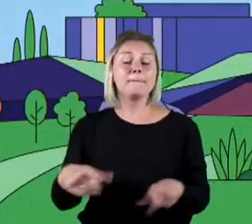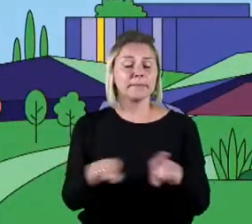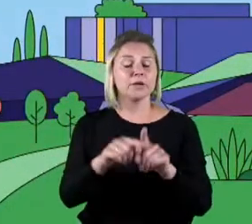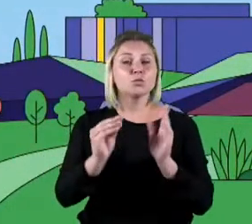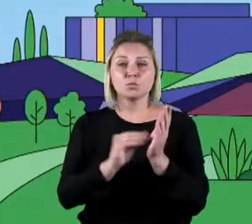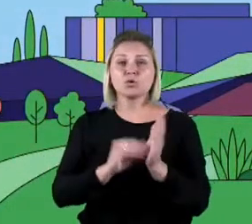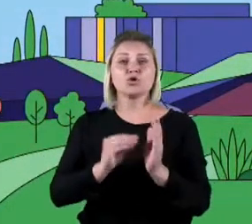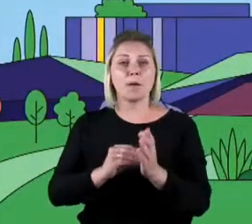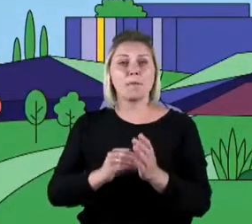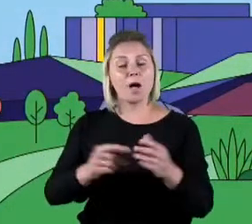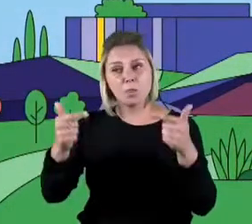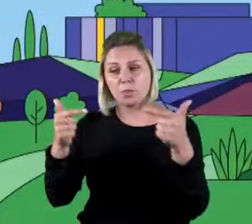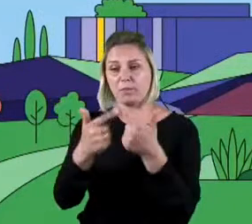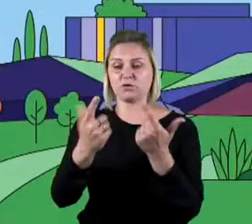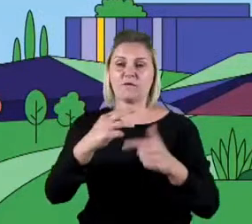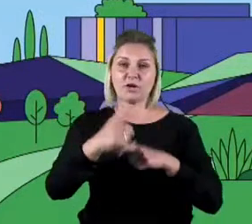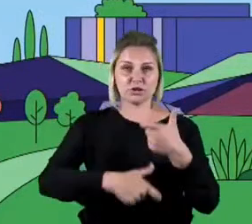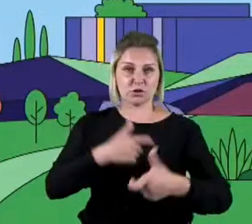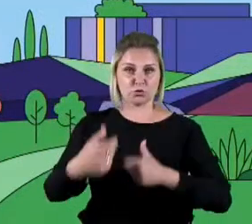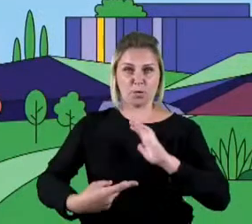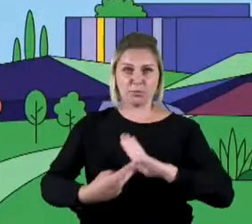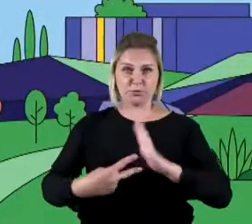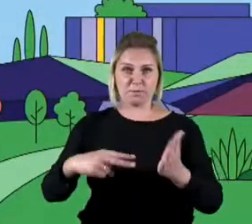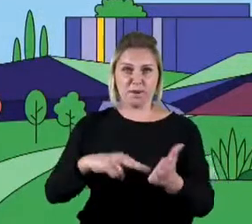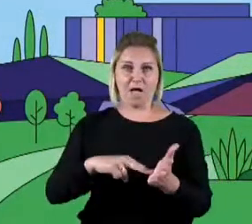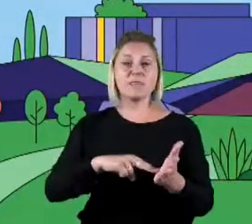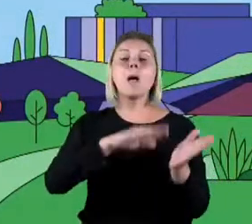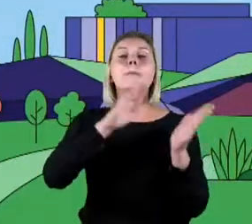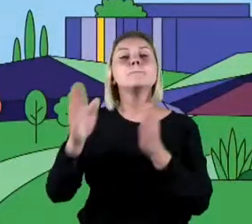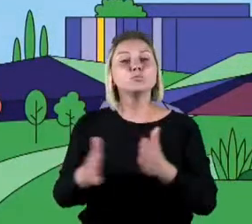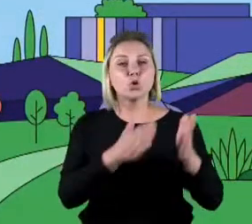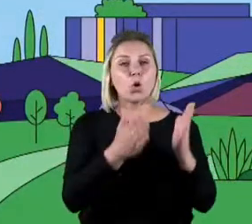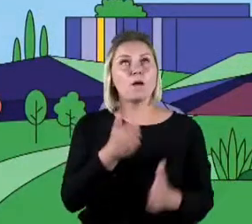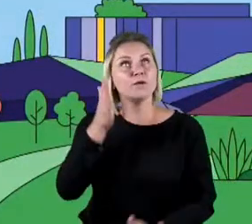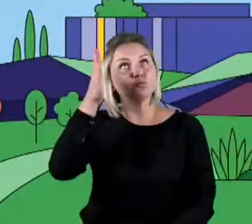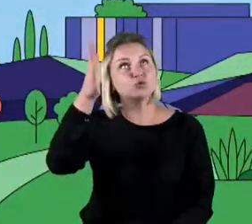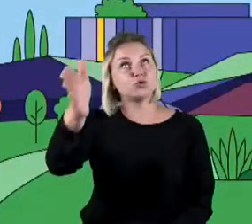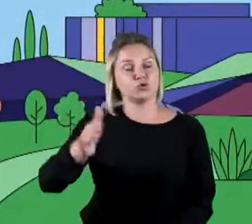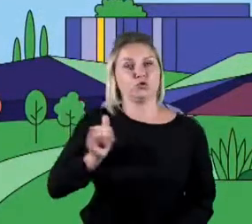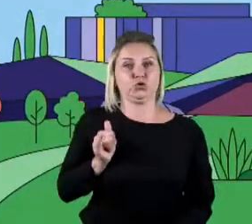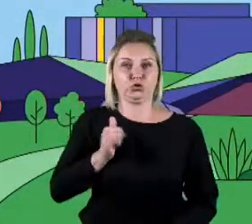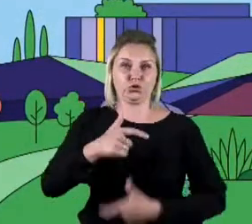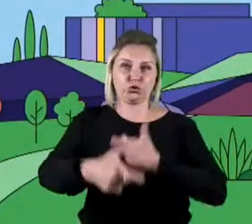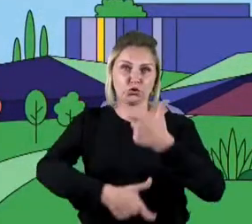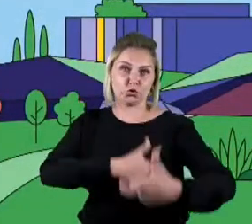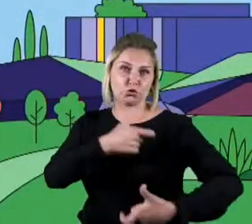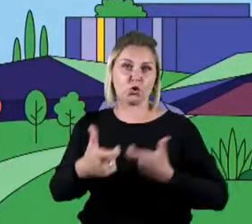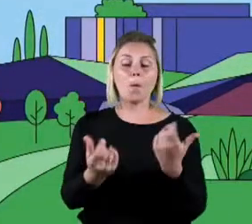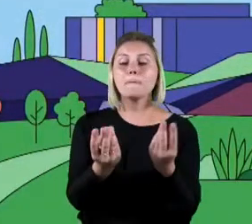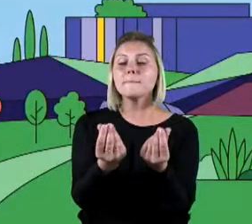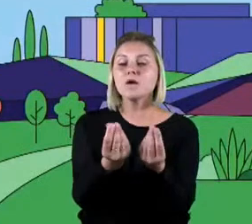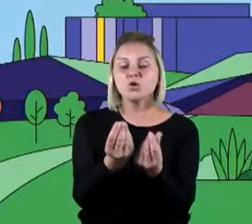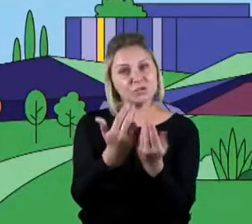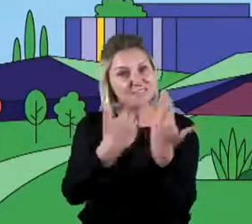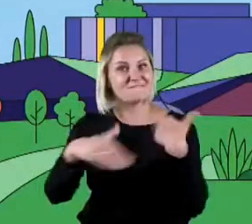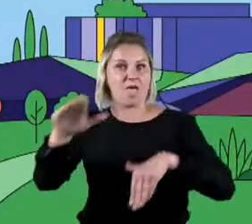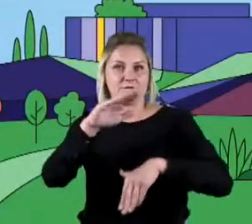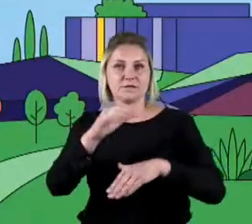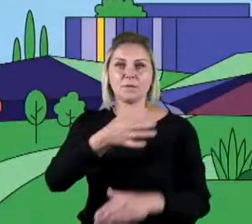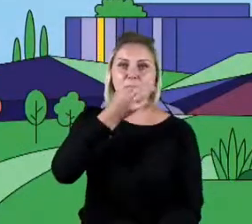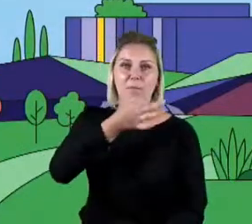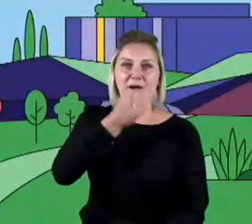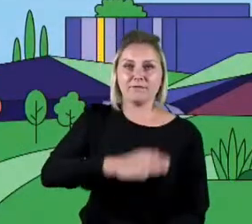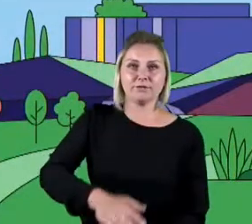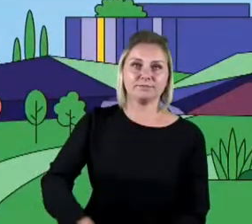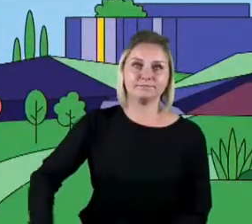in order to prepare us better for the future and to invest in the infrastructure that will prevent the